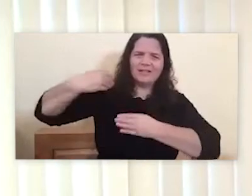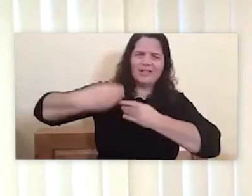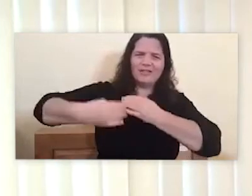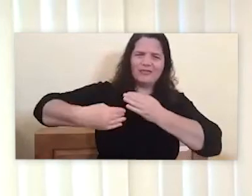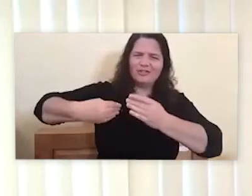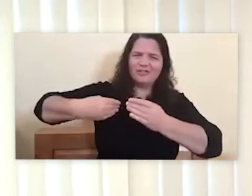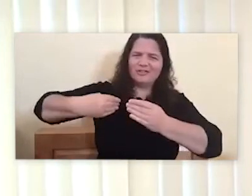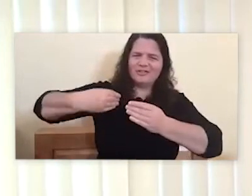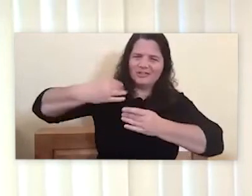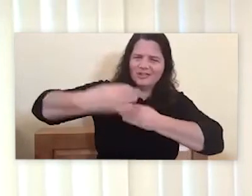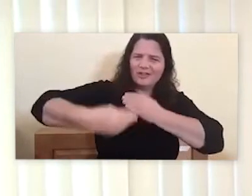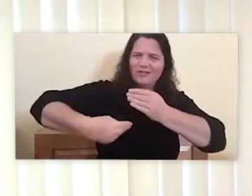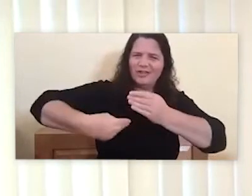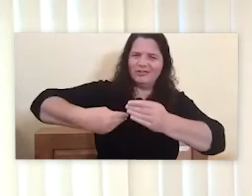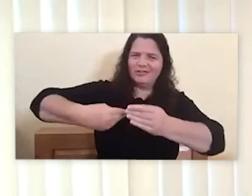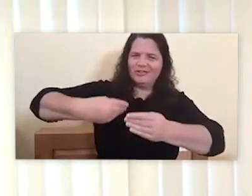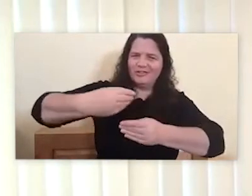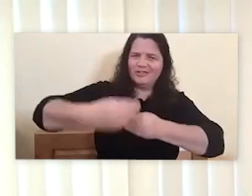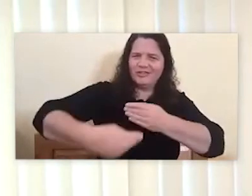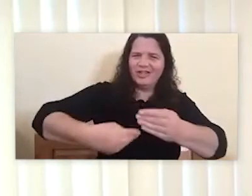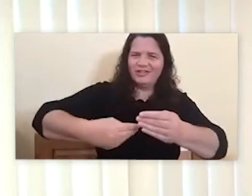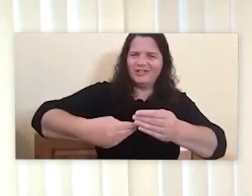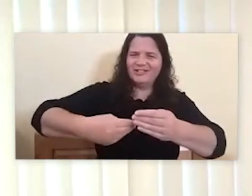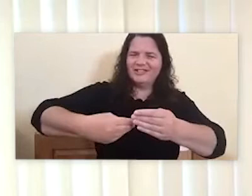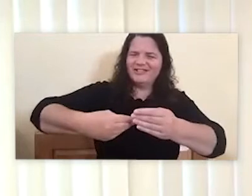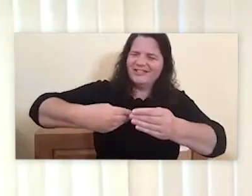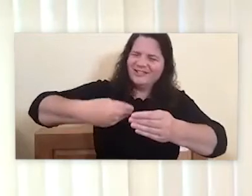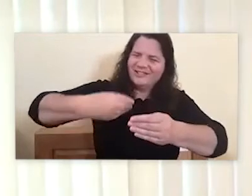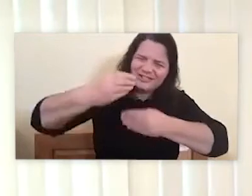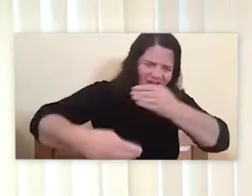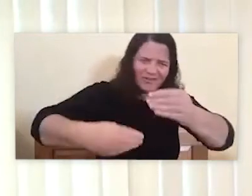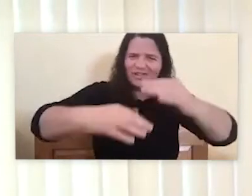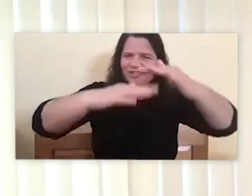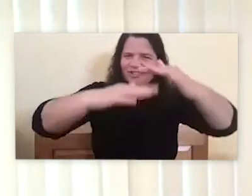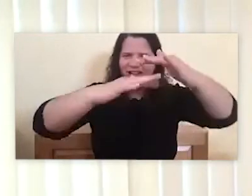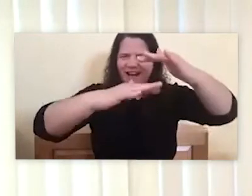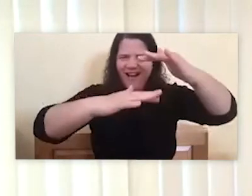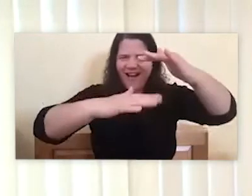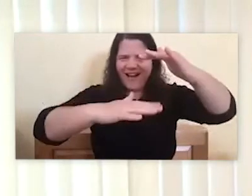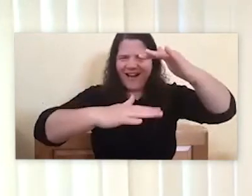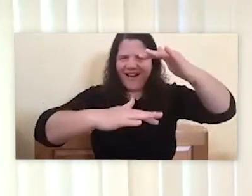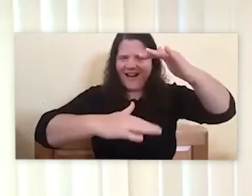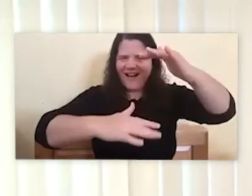generations, and of generations that have come before.